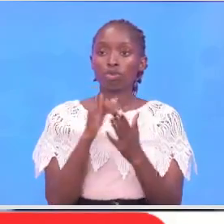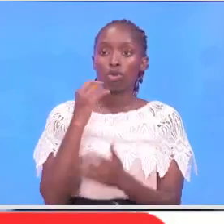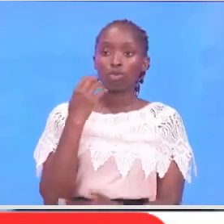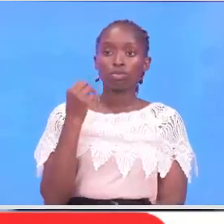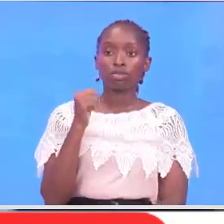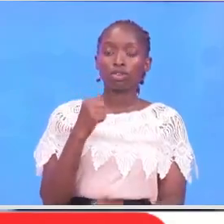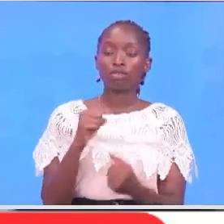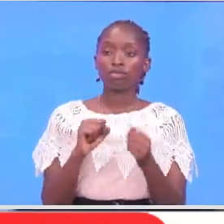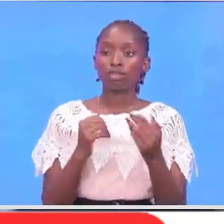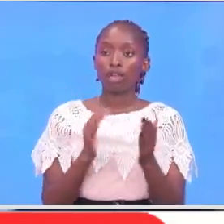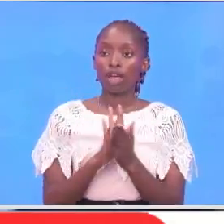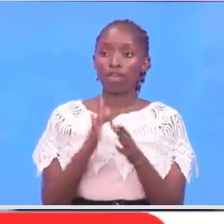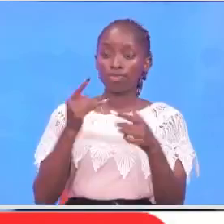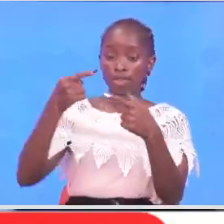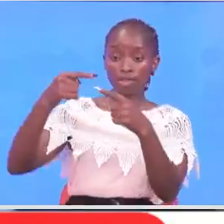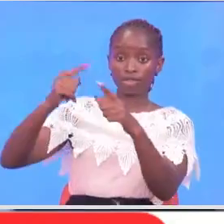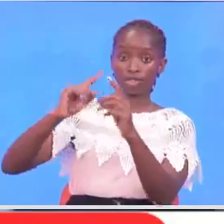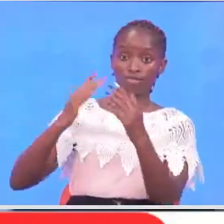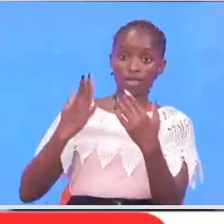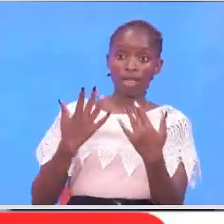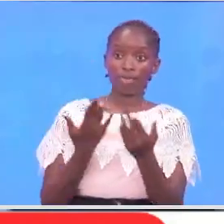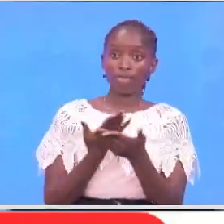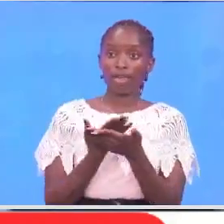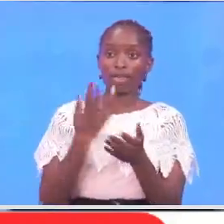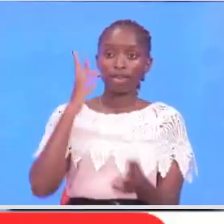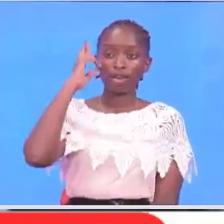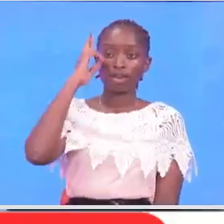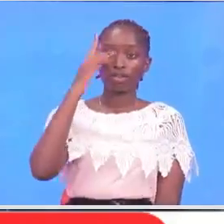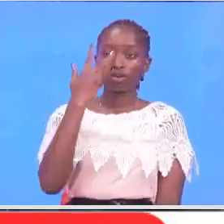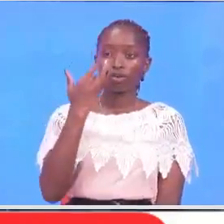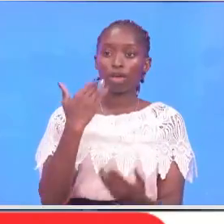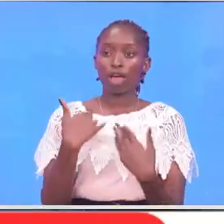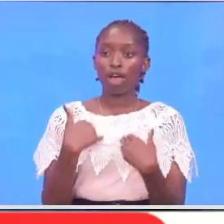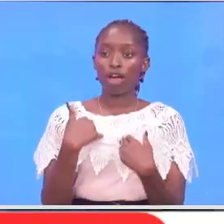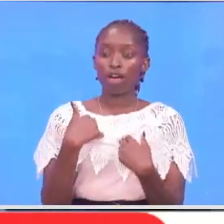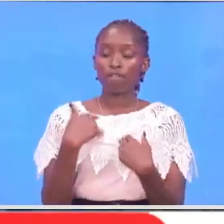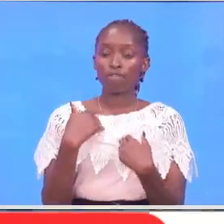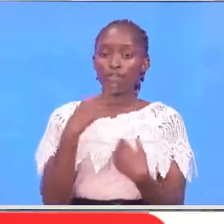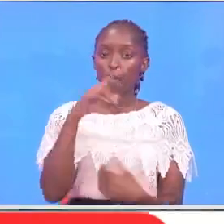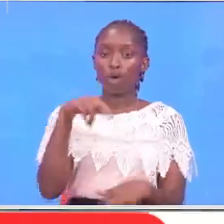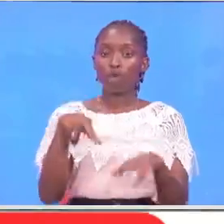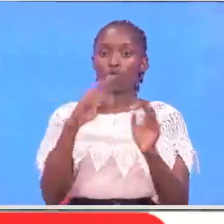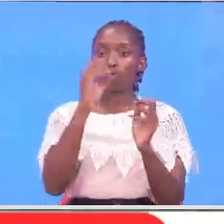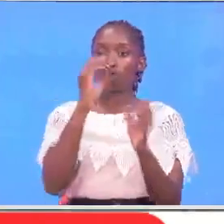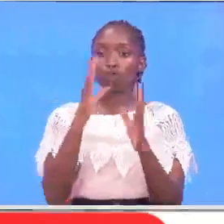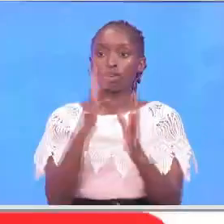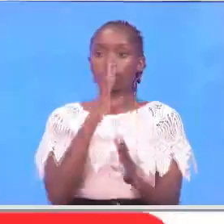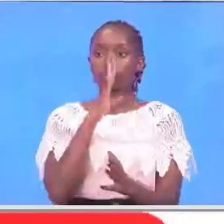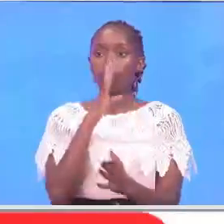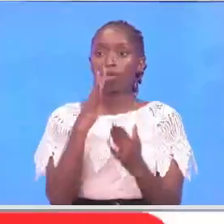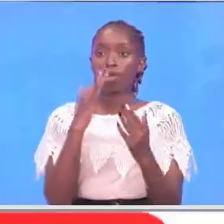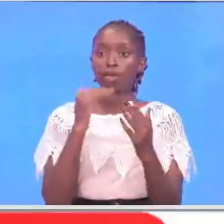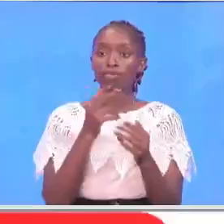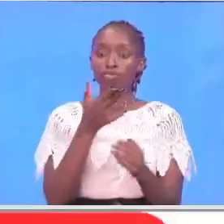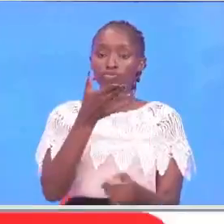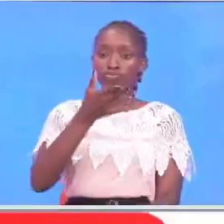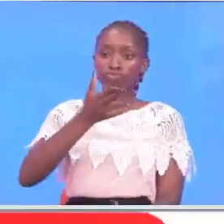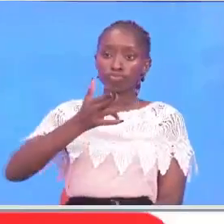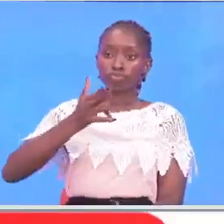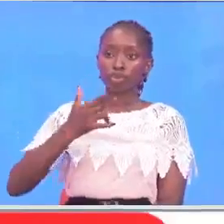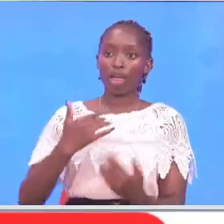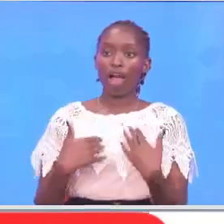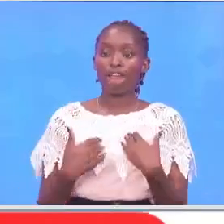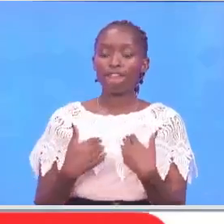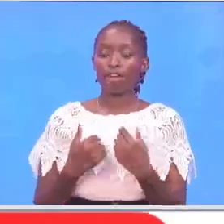himself personally, he doesn't see any reason why traffic police officers should be armed. Hatua ambayo sasa huenda ikazua mjadala